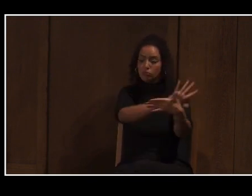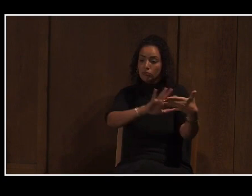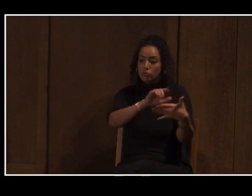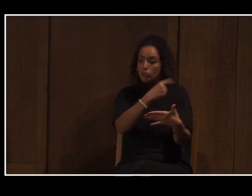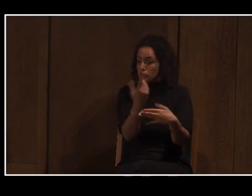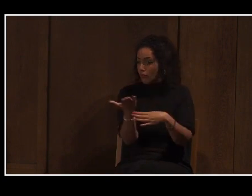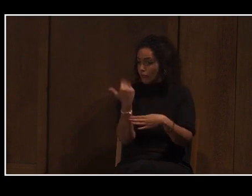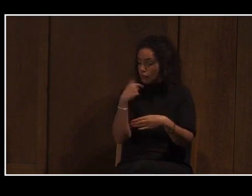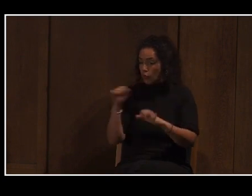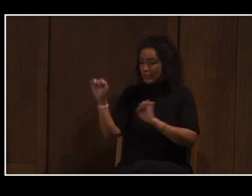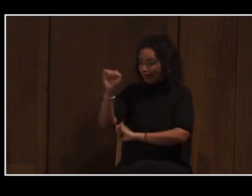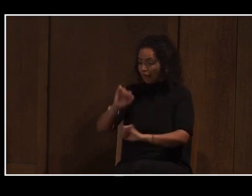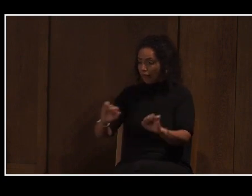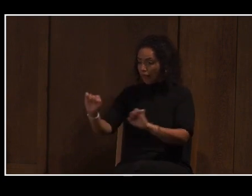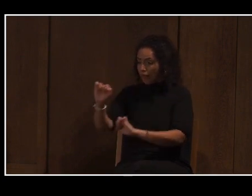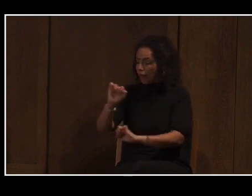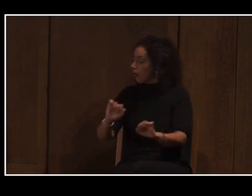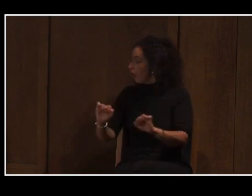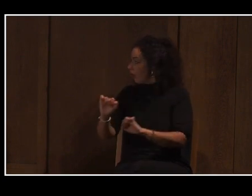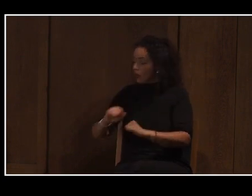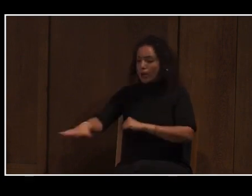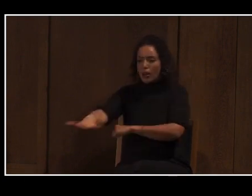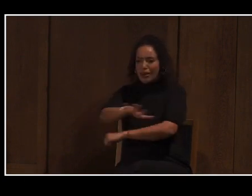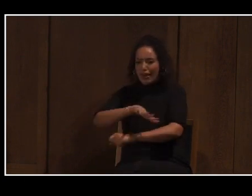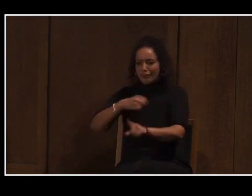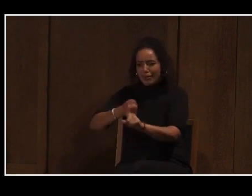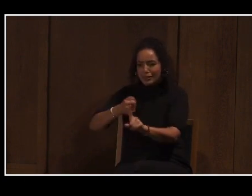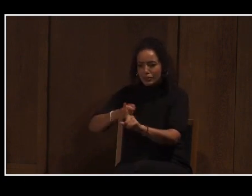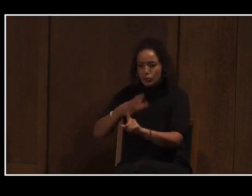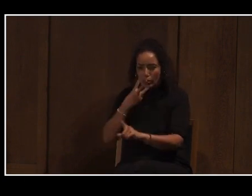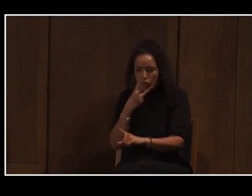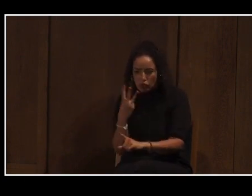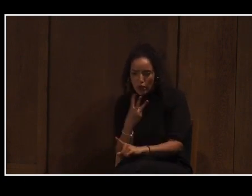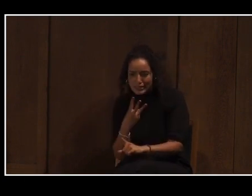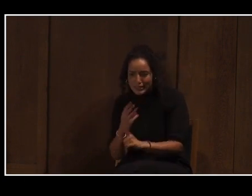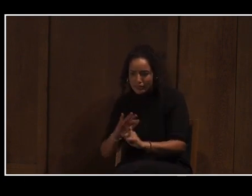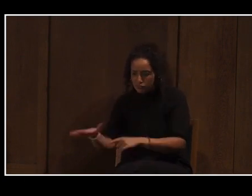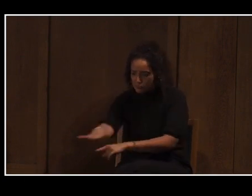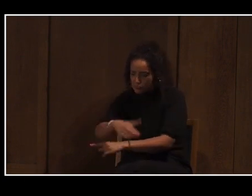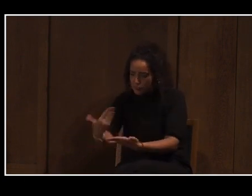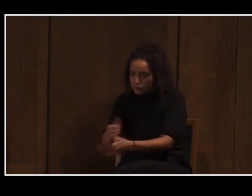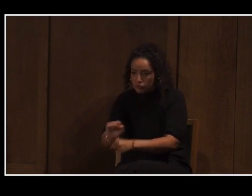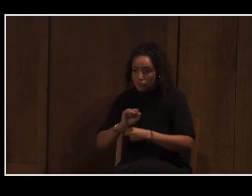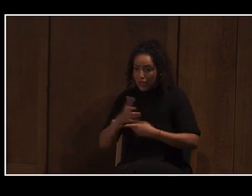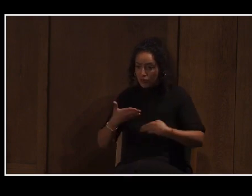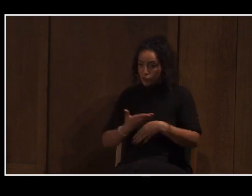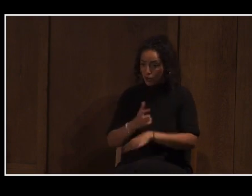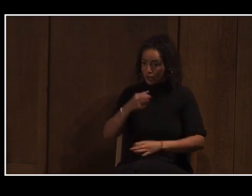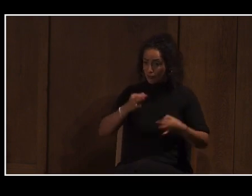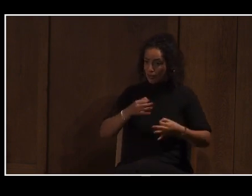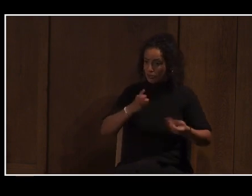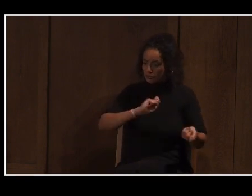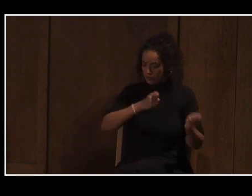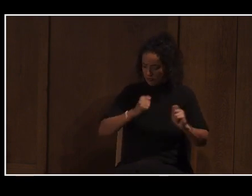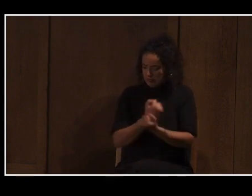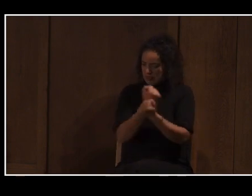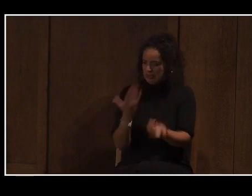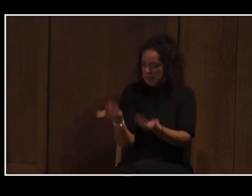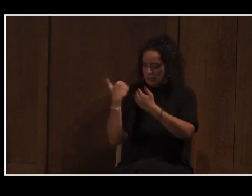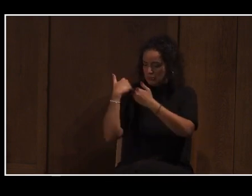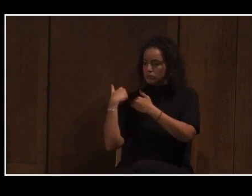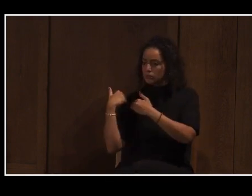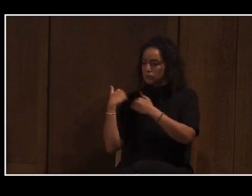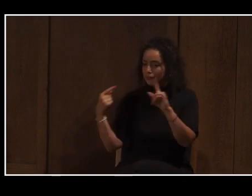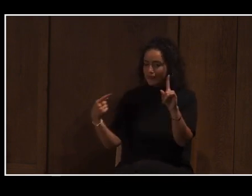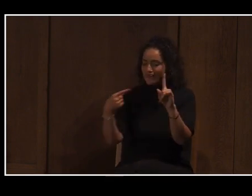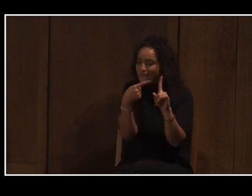domestic worker, a land activist since age 13, a land defender, and now she's in politics. So the politics that Francia Marquez